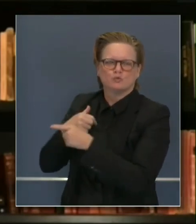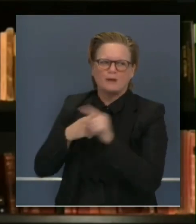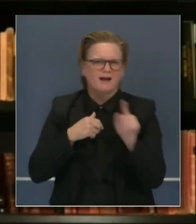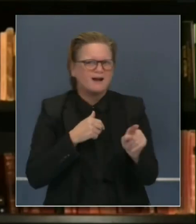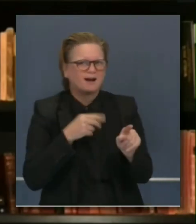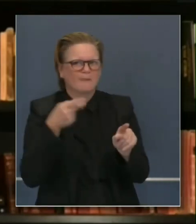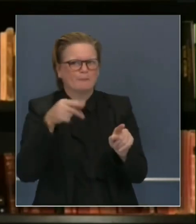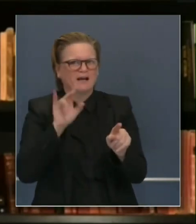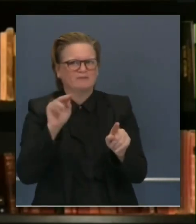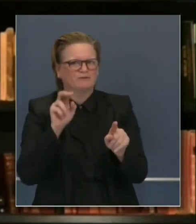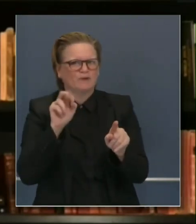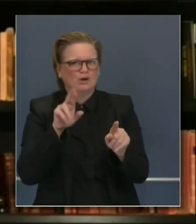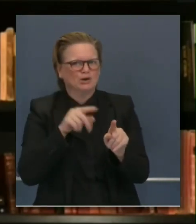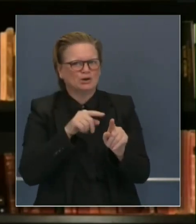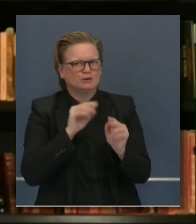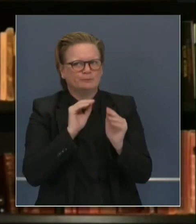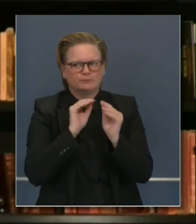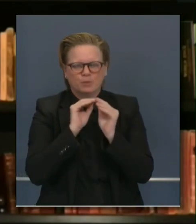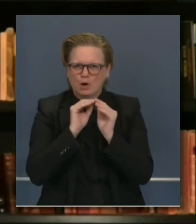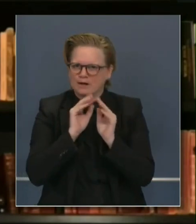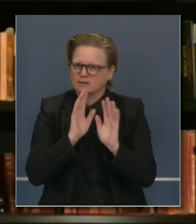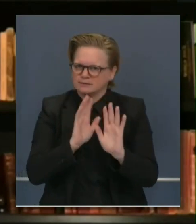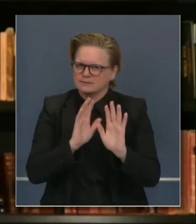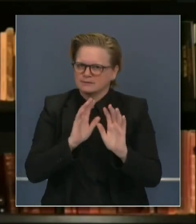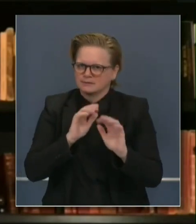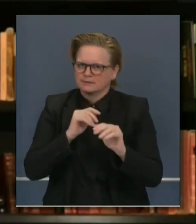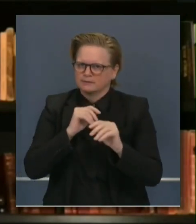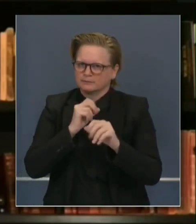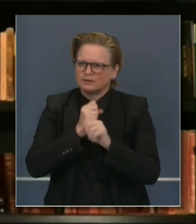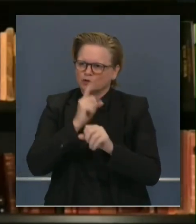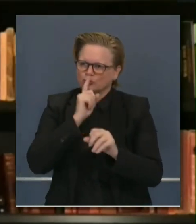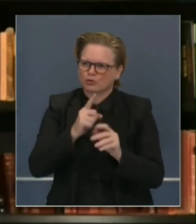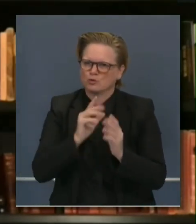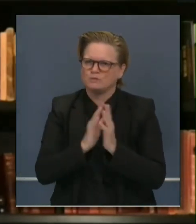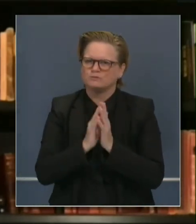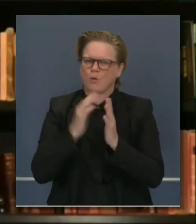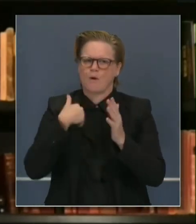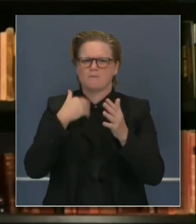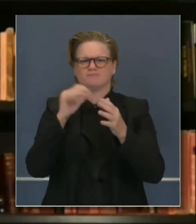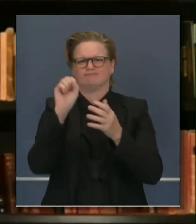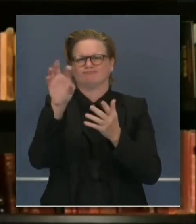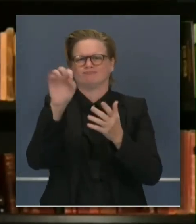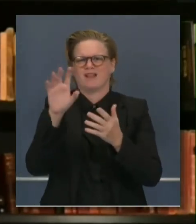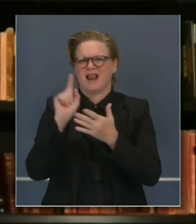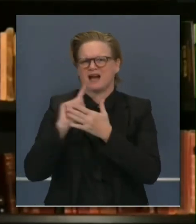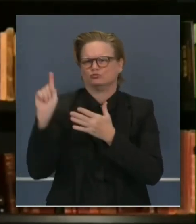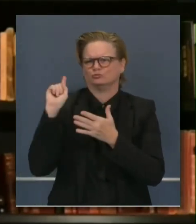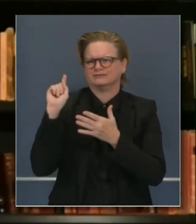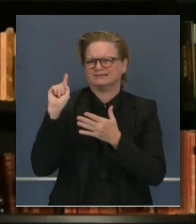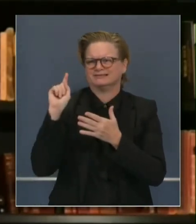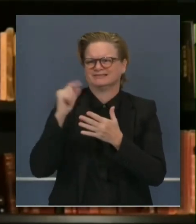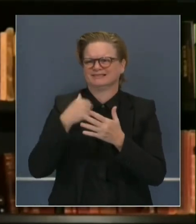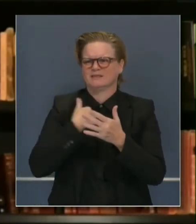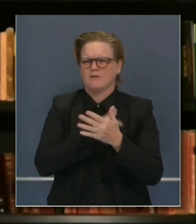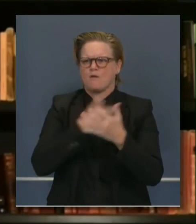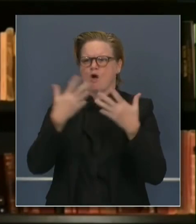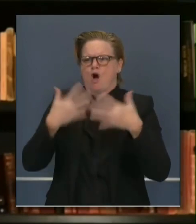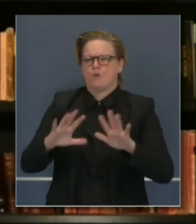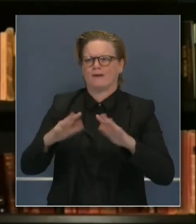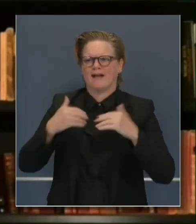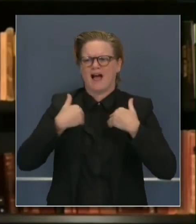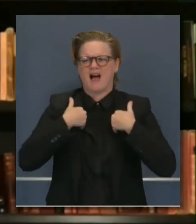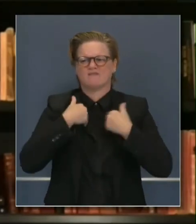this maybe a week or so ago, we have already procured ultra low storage